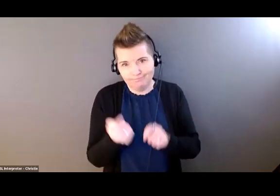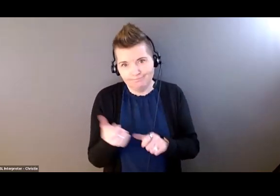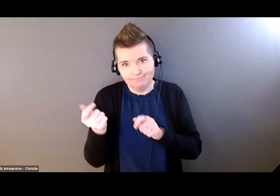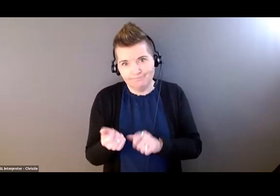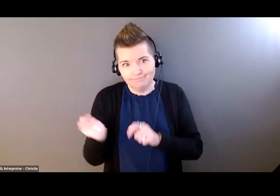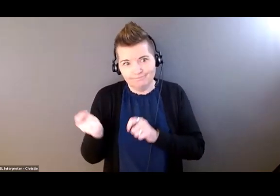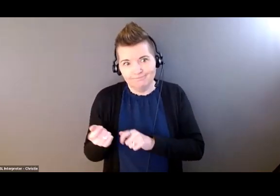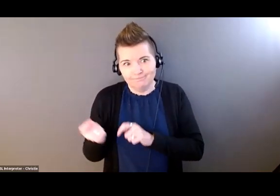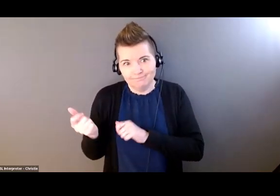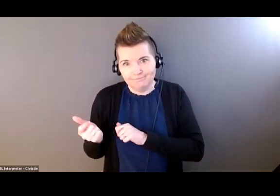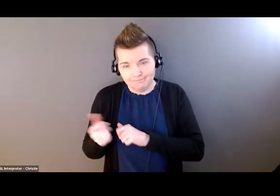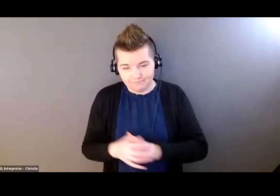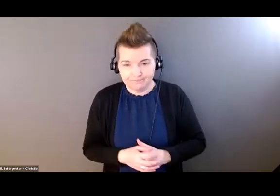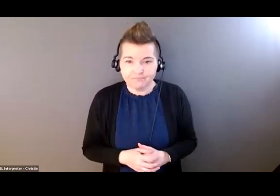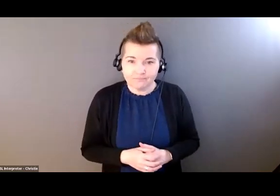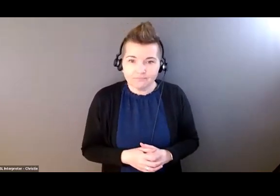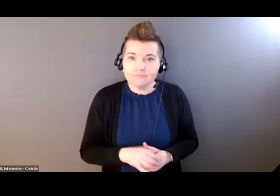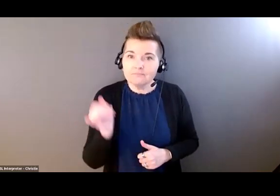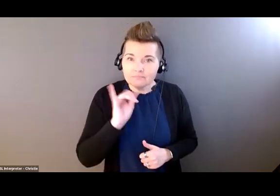our entire organization.